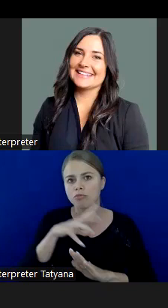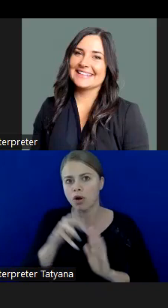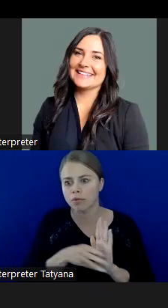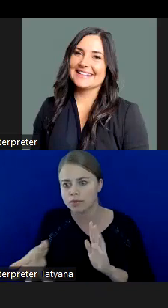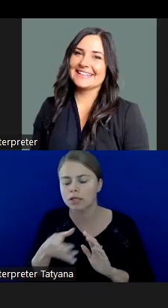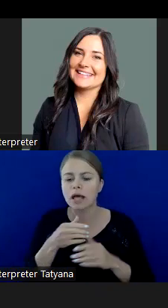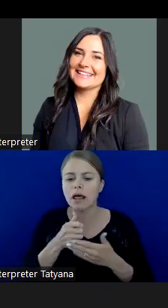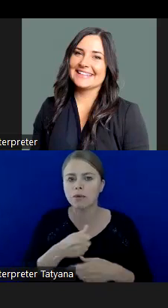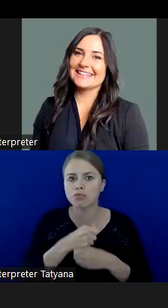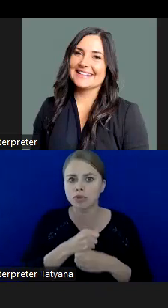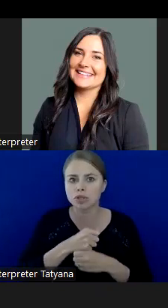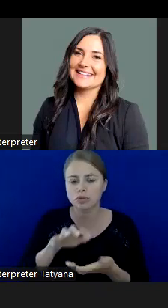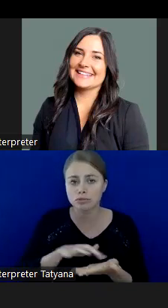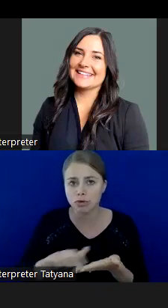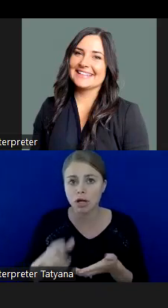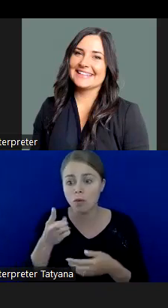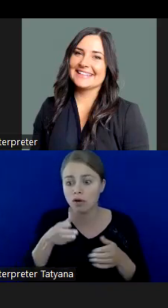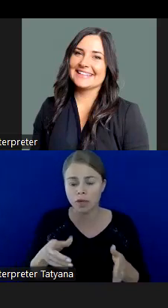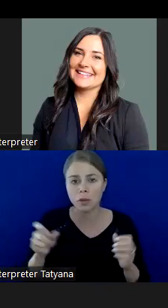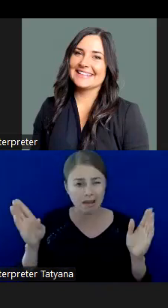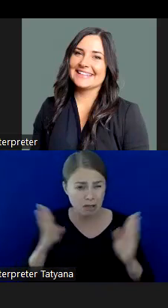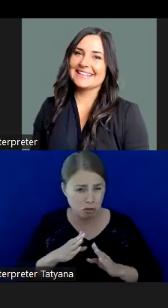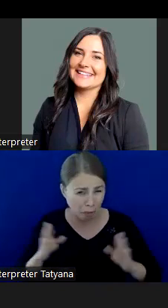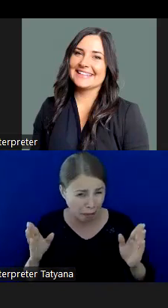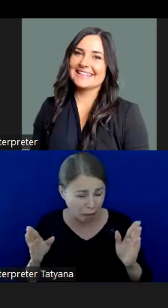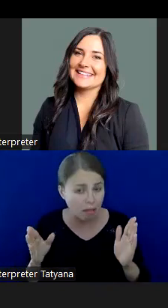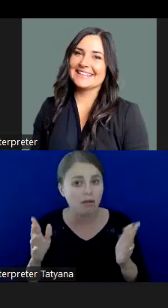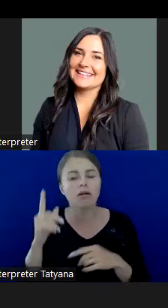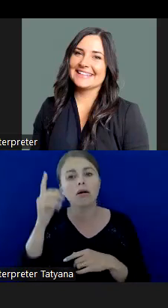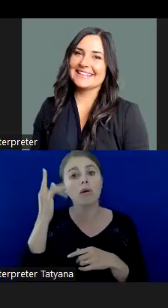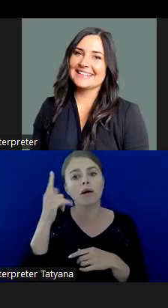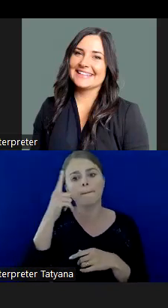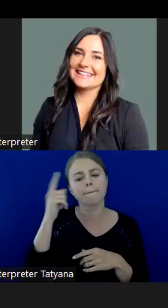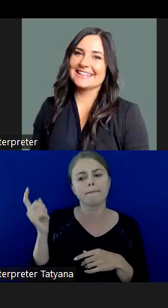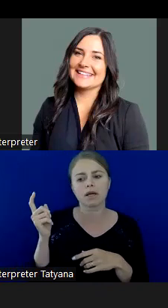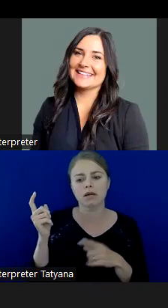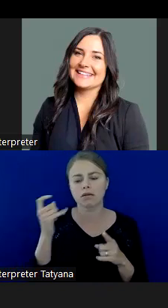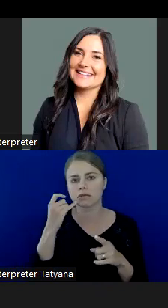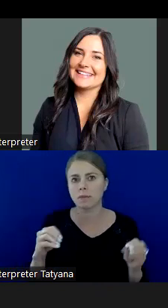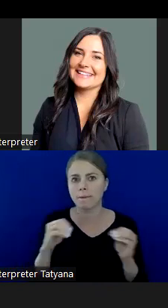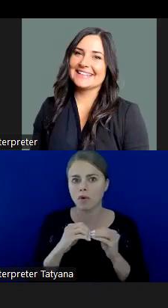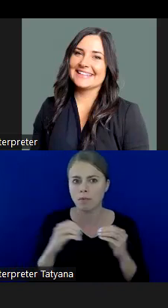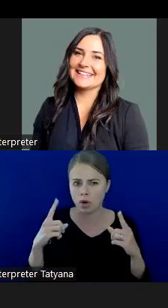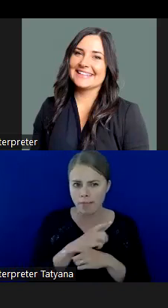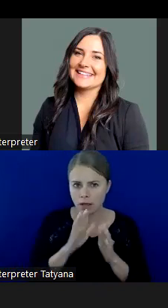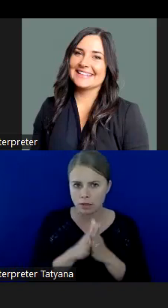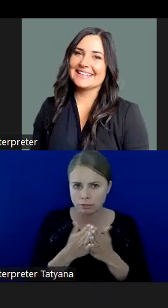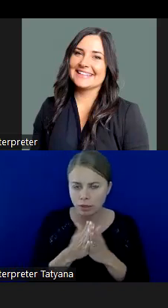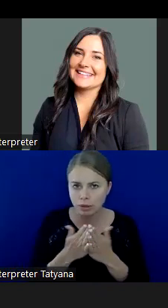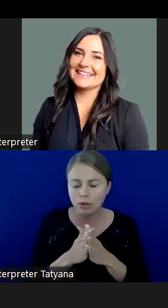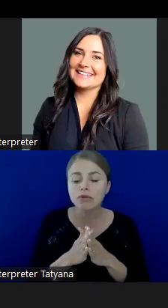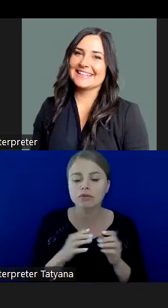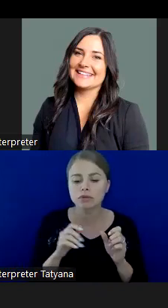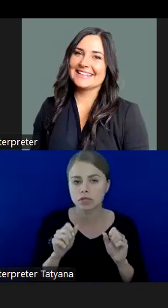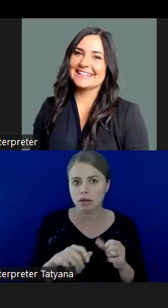Braille. It's also one of the ways you can get in trouble because if you do more and more complex books, we can